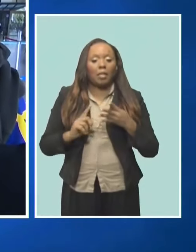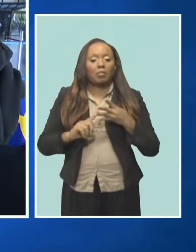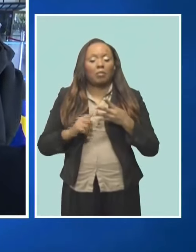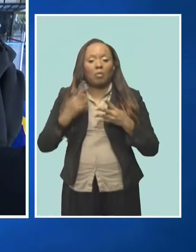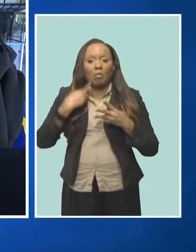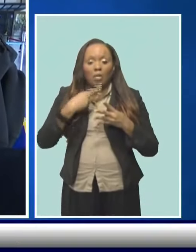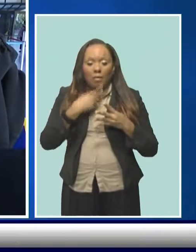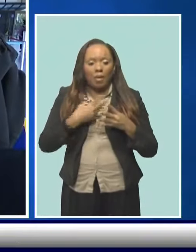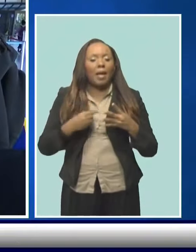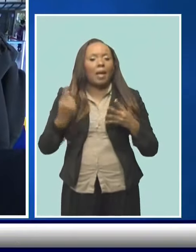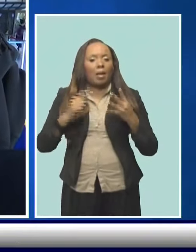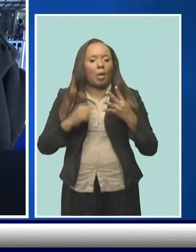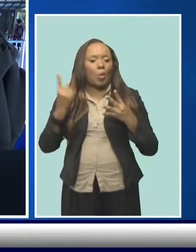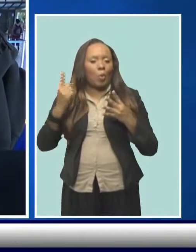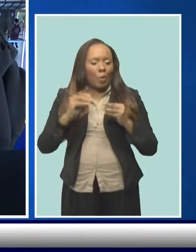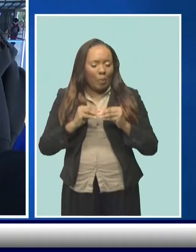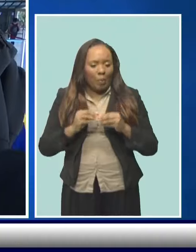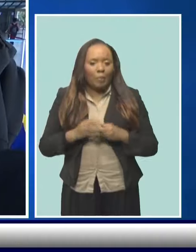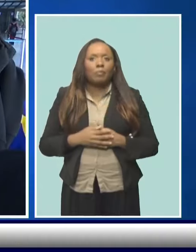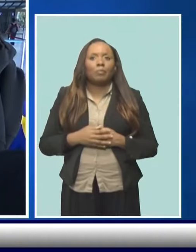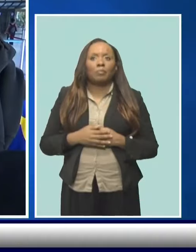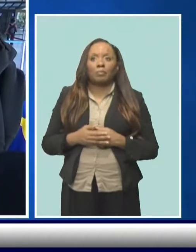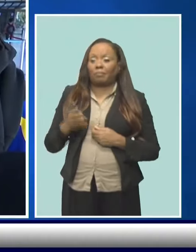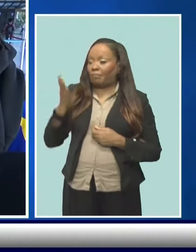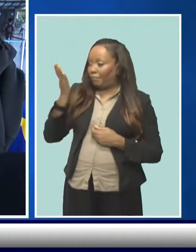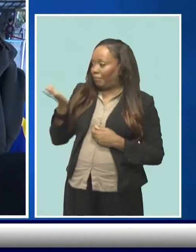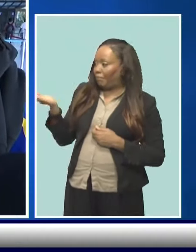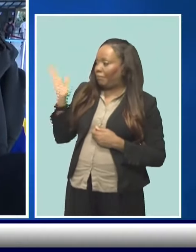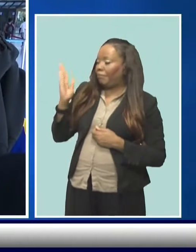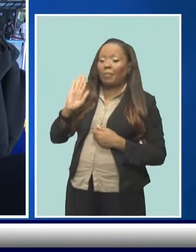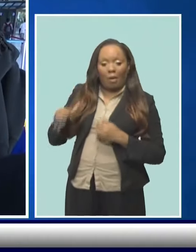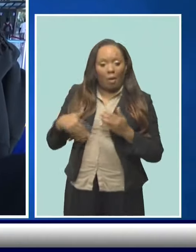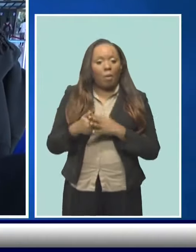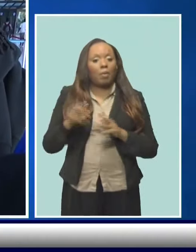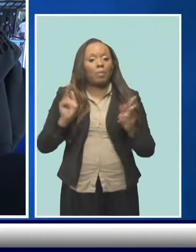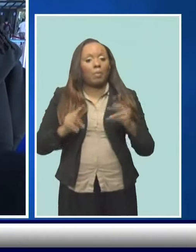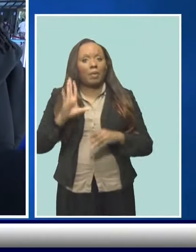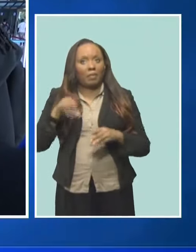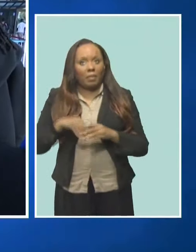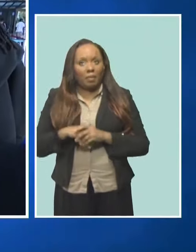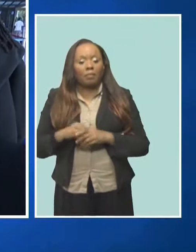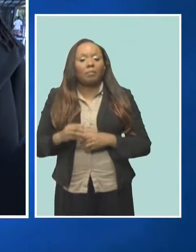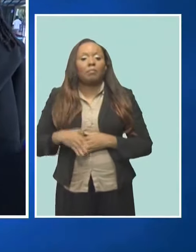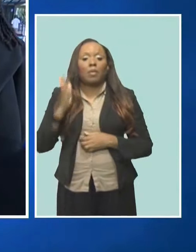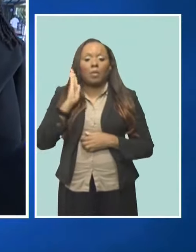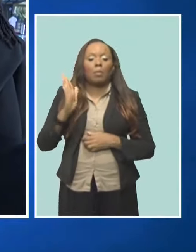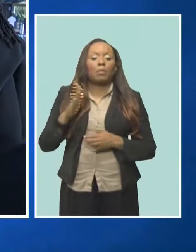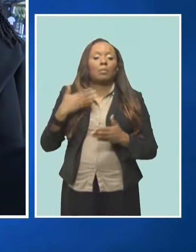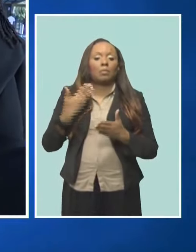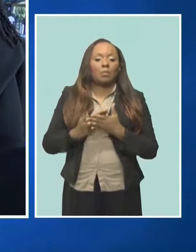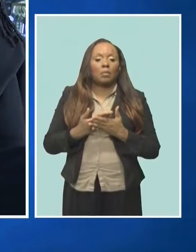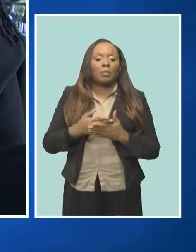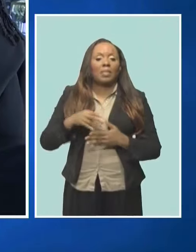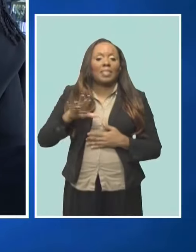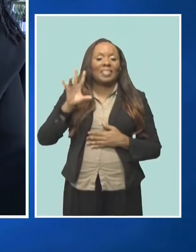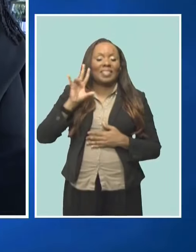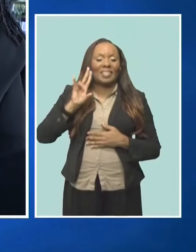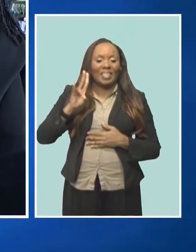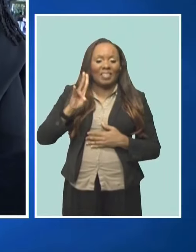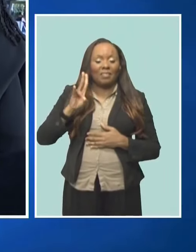These are the competitors. We will be there from tomorrow, the 7th, until the 17th